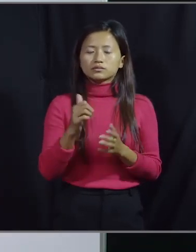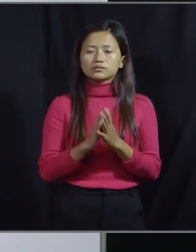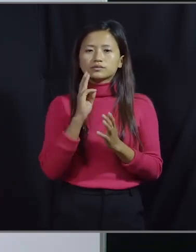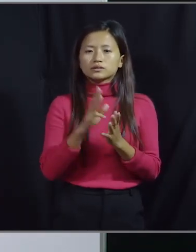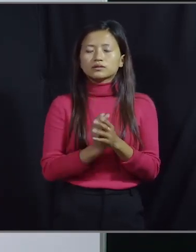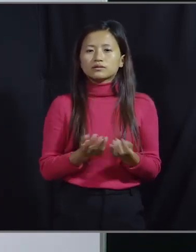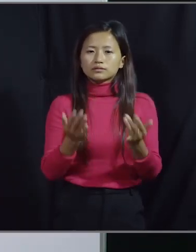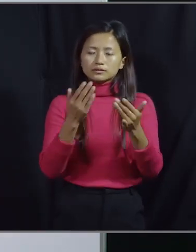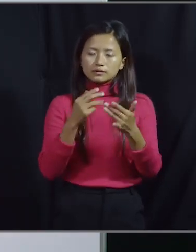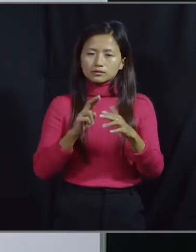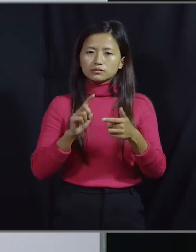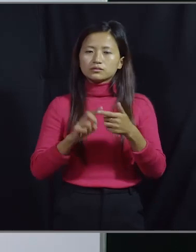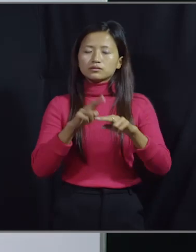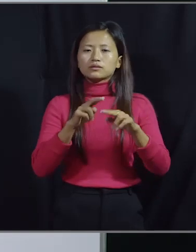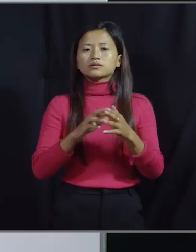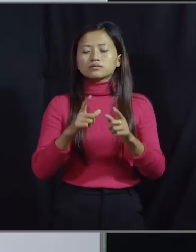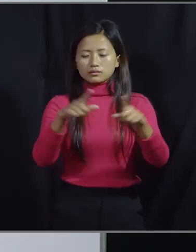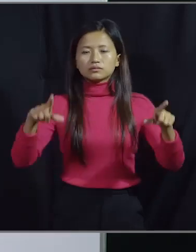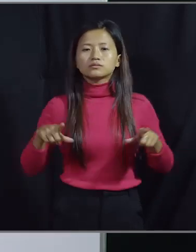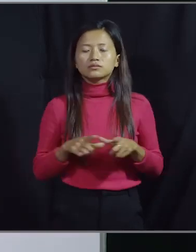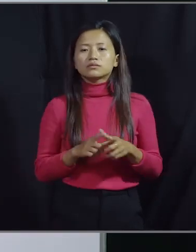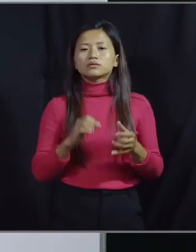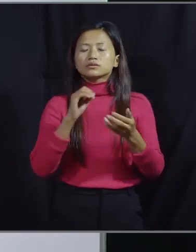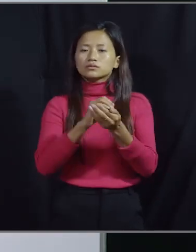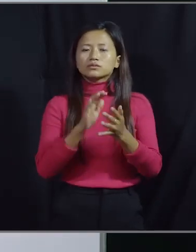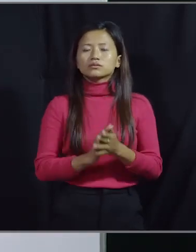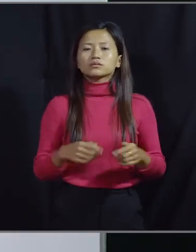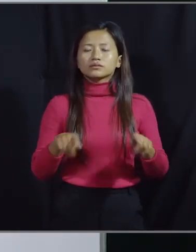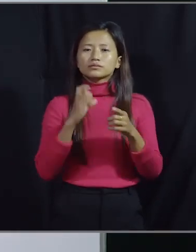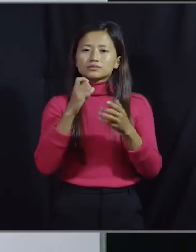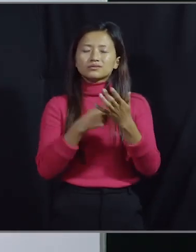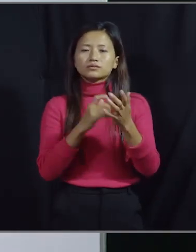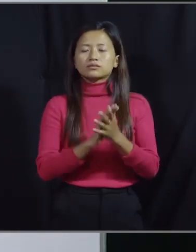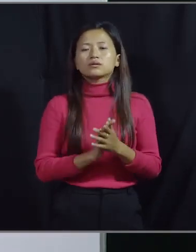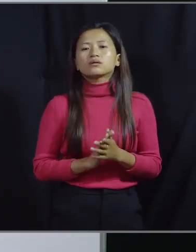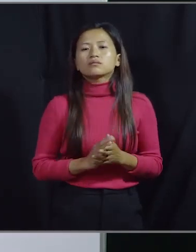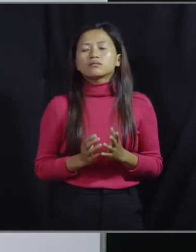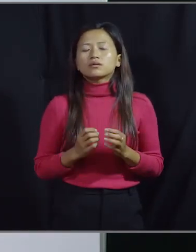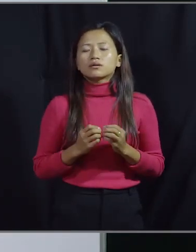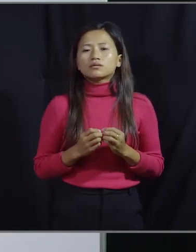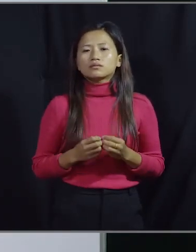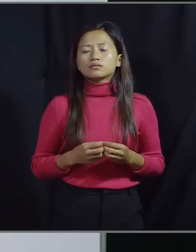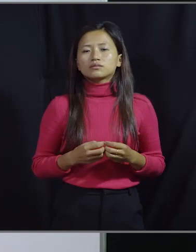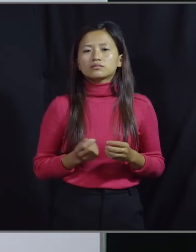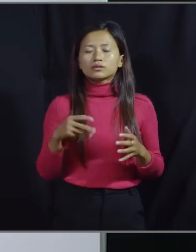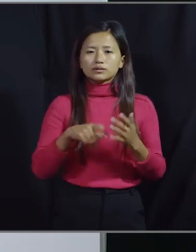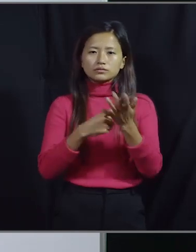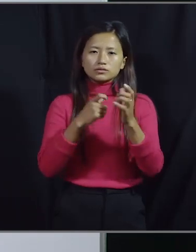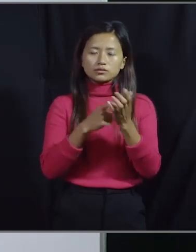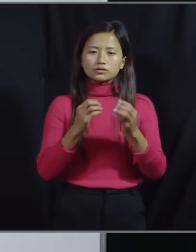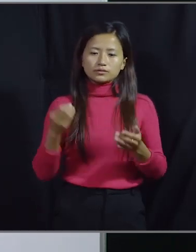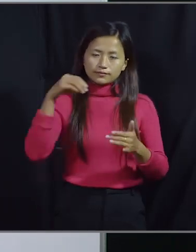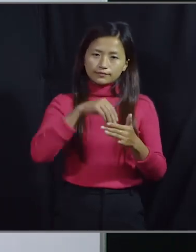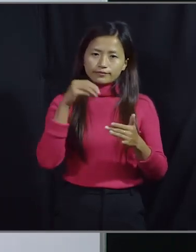the effect on the value of land, then stock, creditors, and also unrecorded